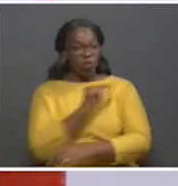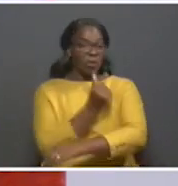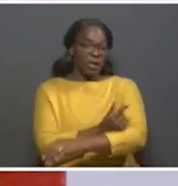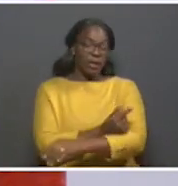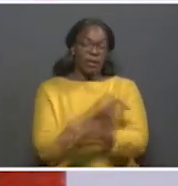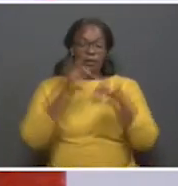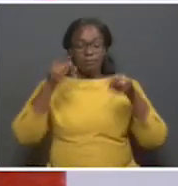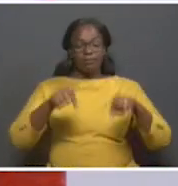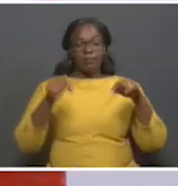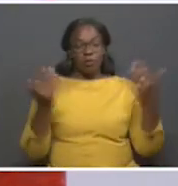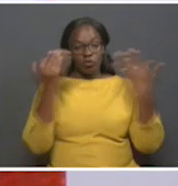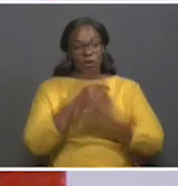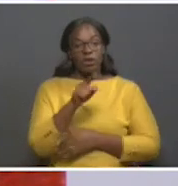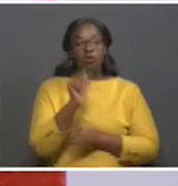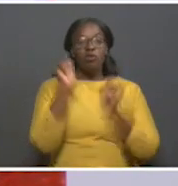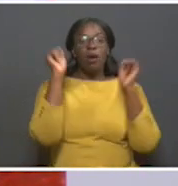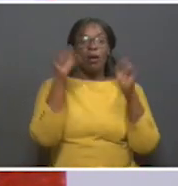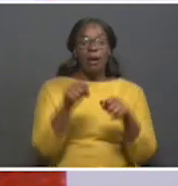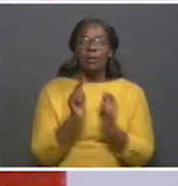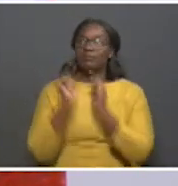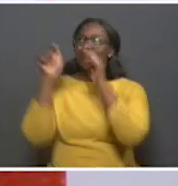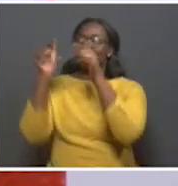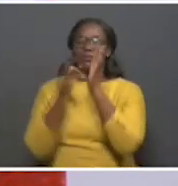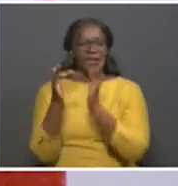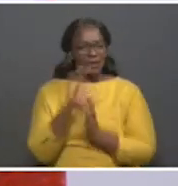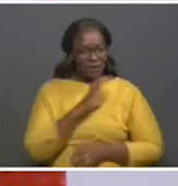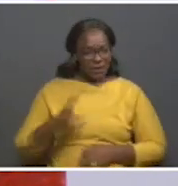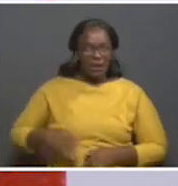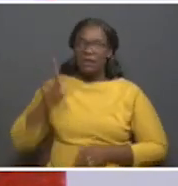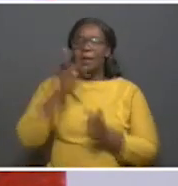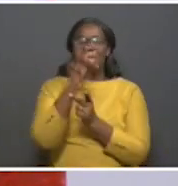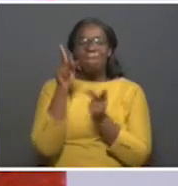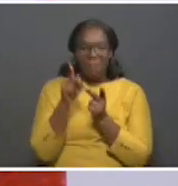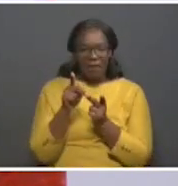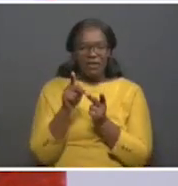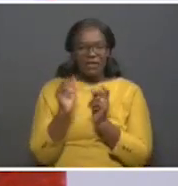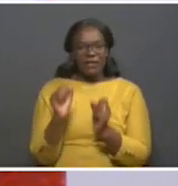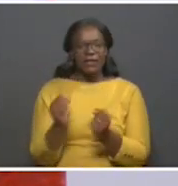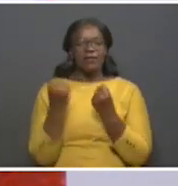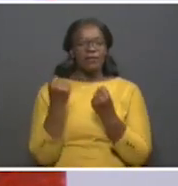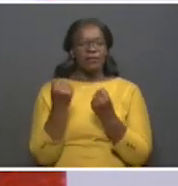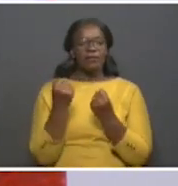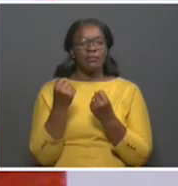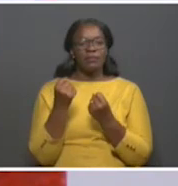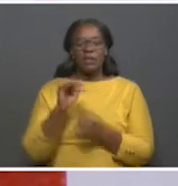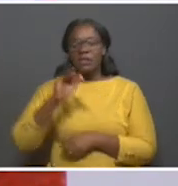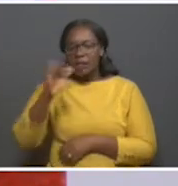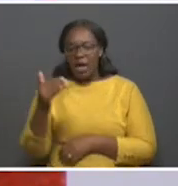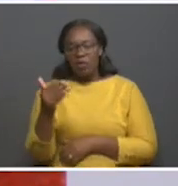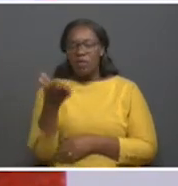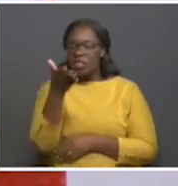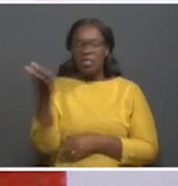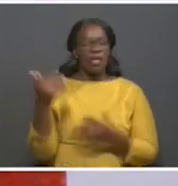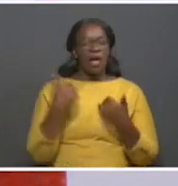tonight you can run to Jesus Christ. He is a perfect asylum. The physical cities of refuge no longer